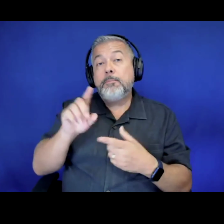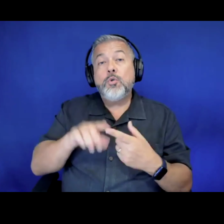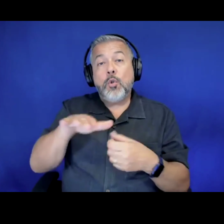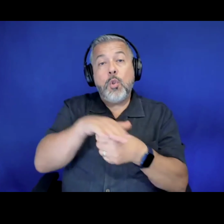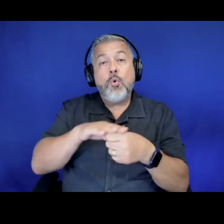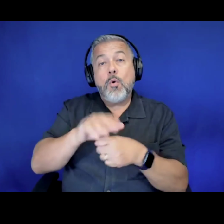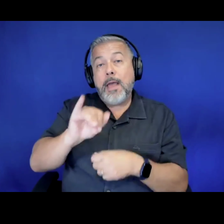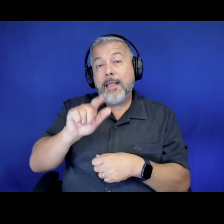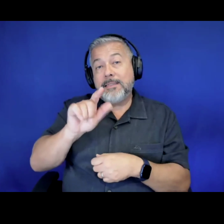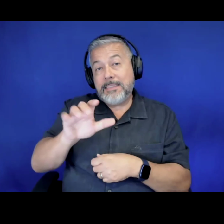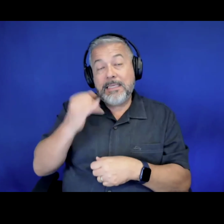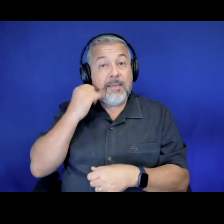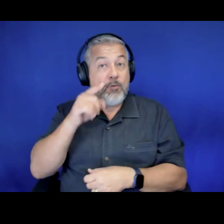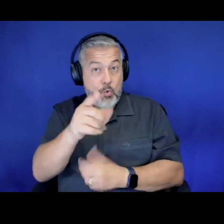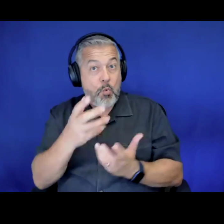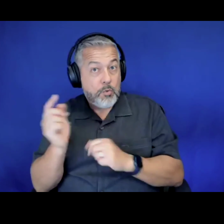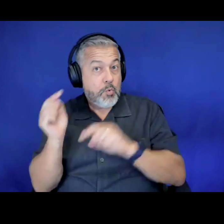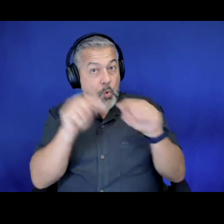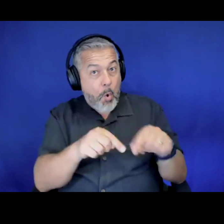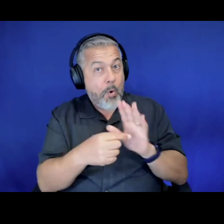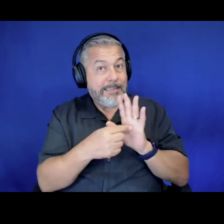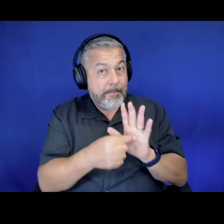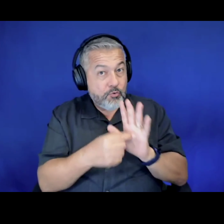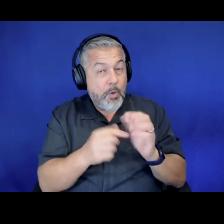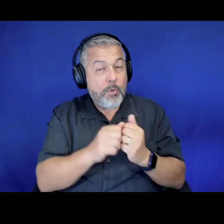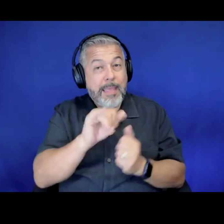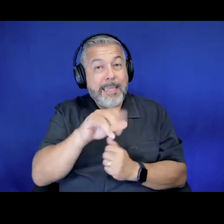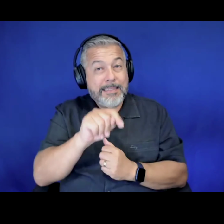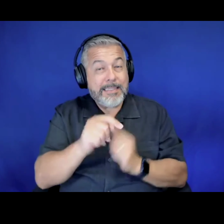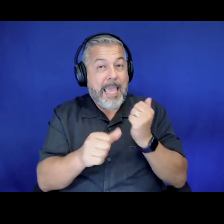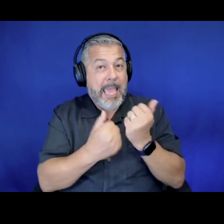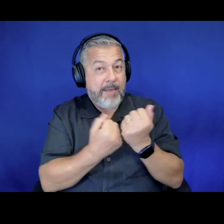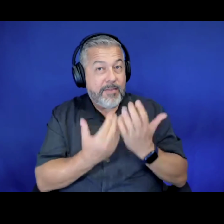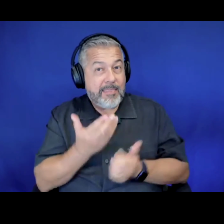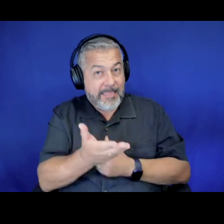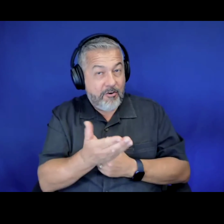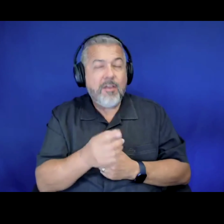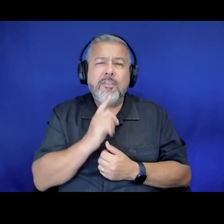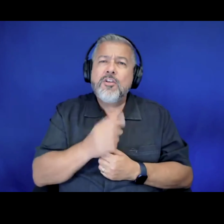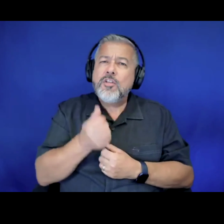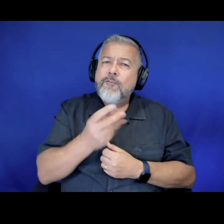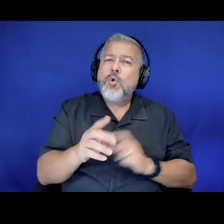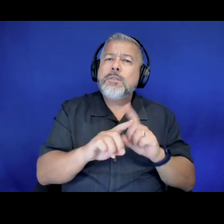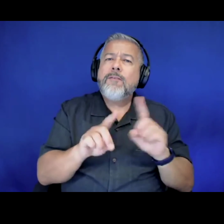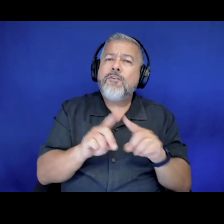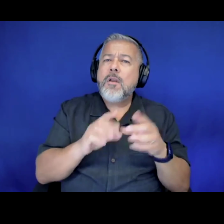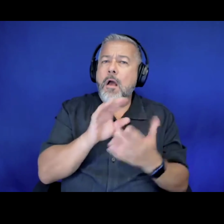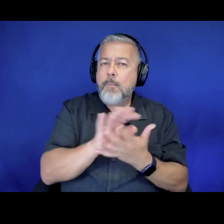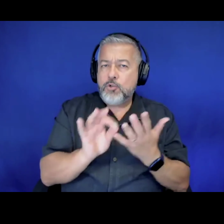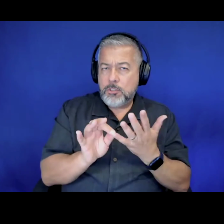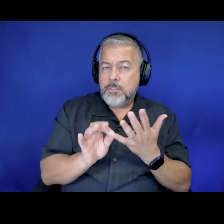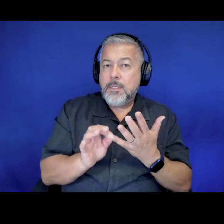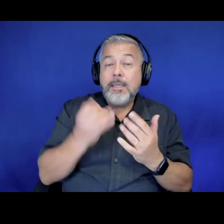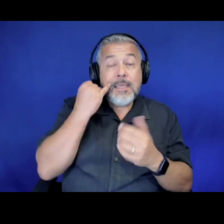ILC if you're wanting to go and demonstrate it with the AT advocate there. So there's a few different options. And then if there's a